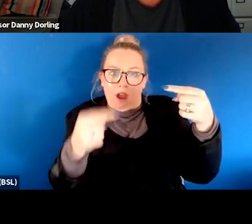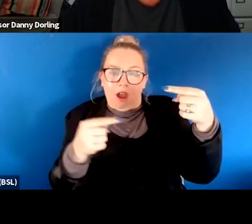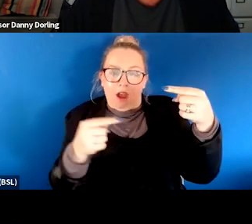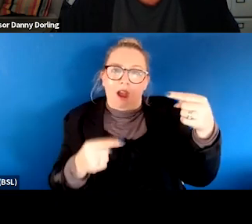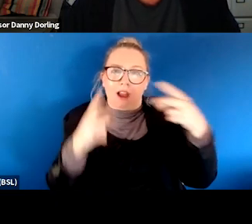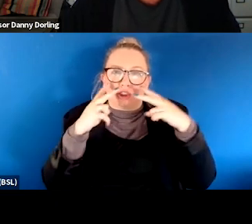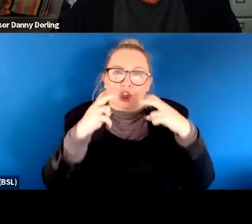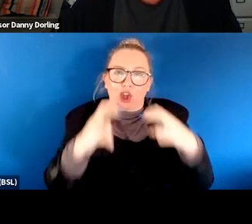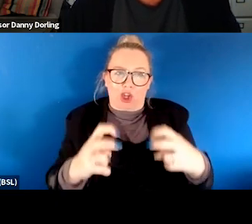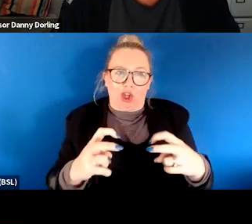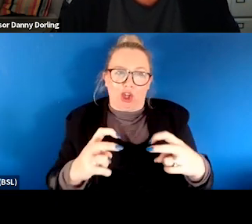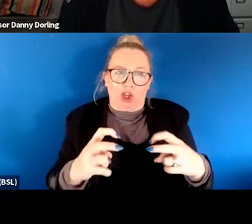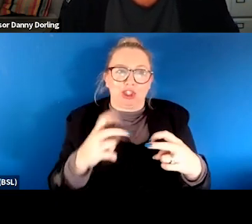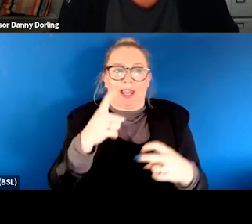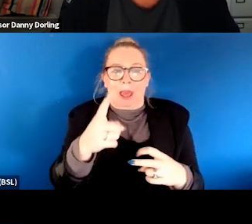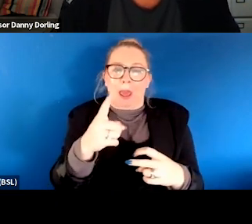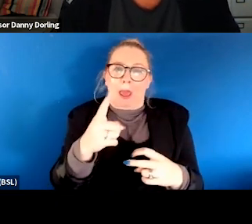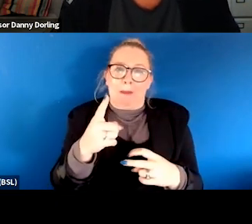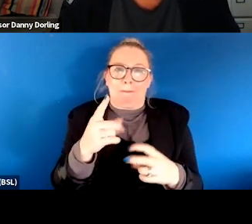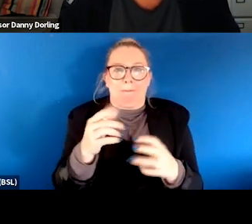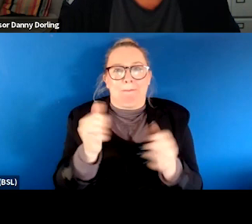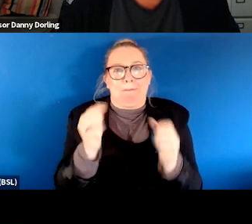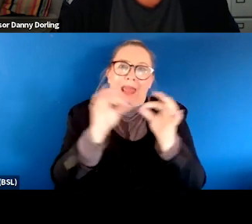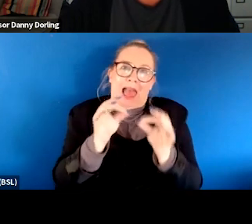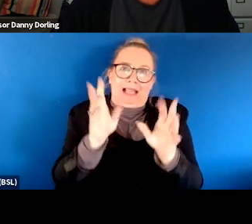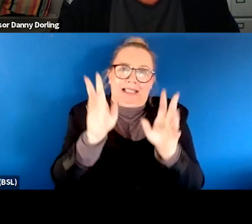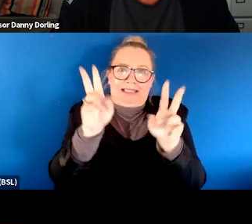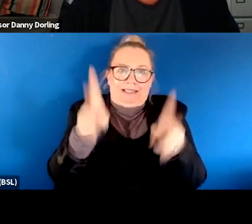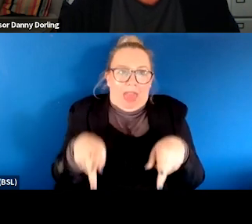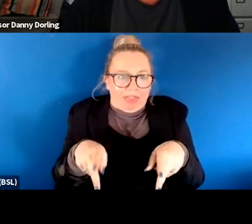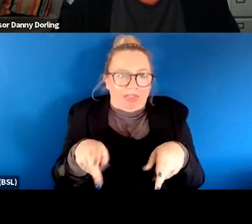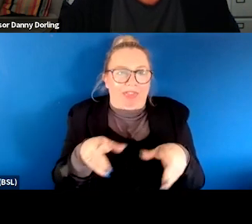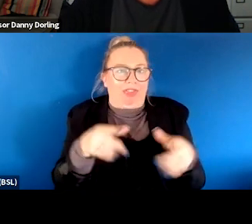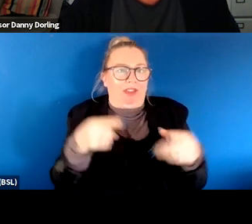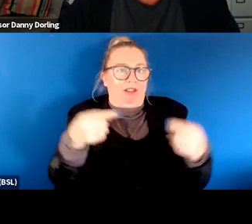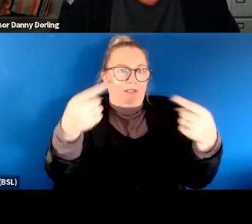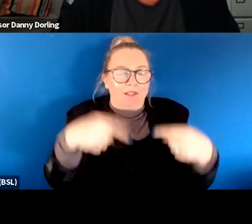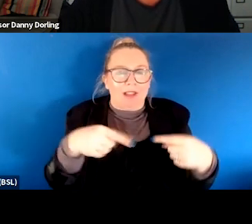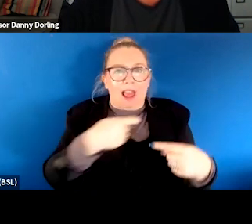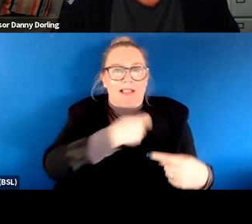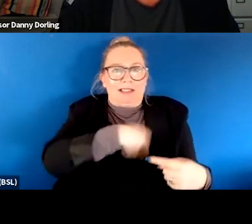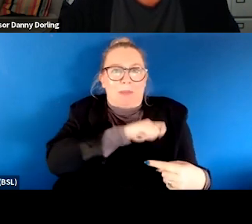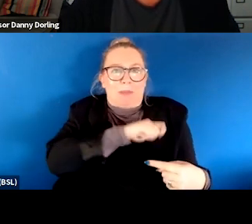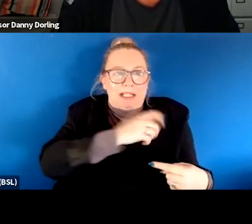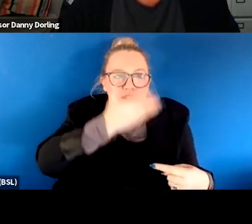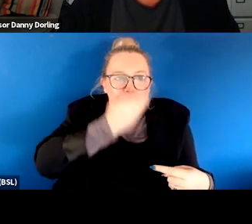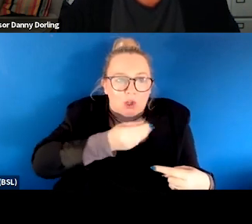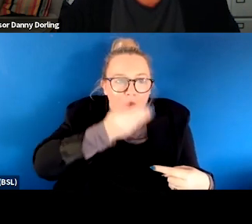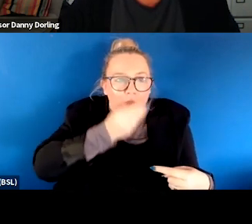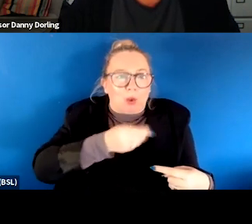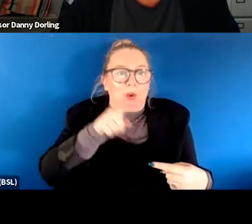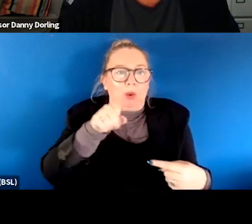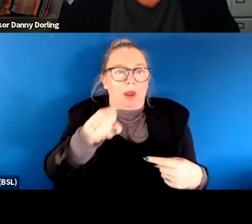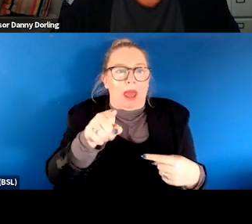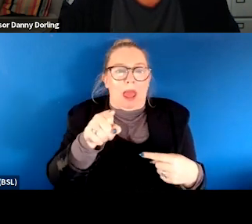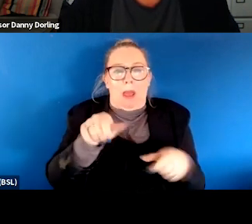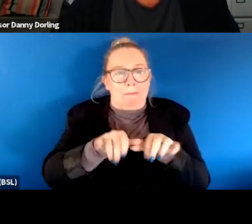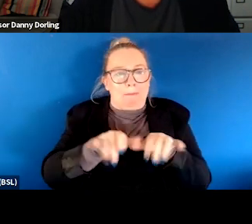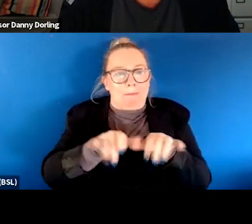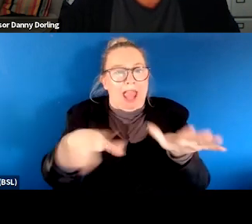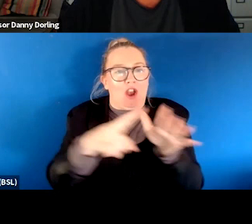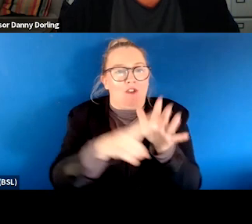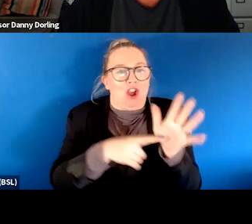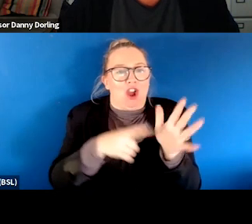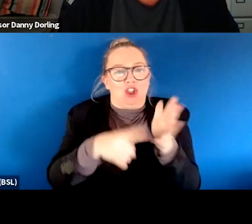is why I've talked about 1918, 1919 so much. The plague of St. Justinian, which almost none of you have heard of because it was so long